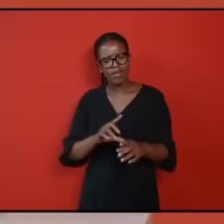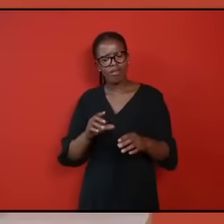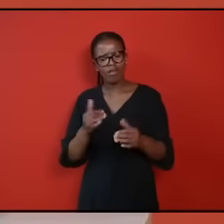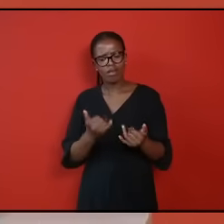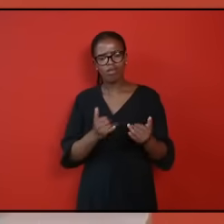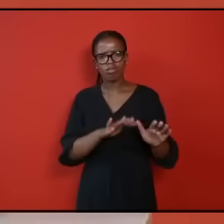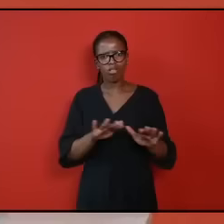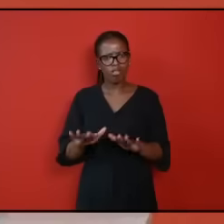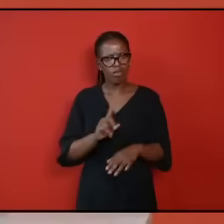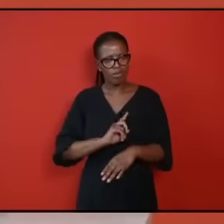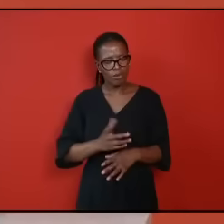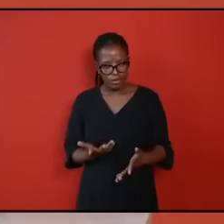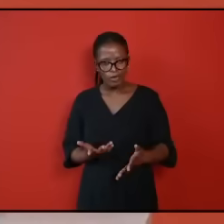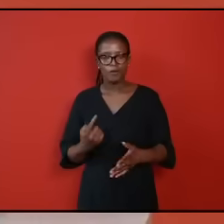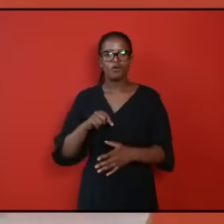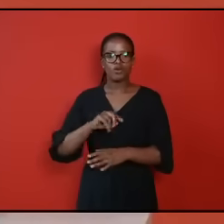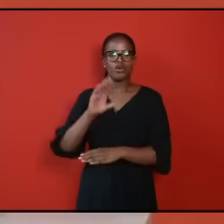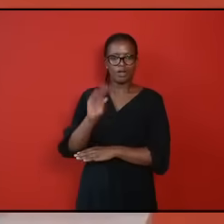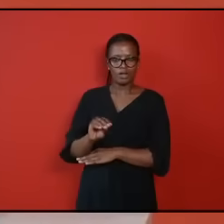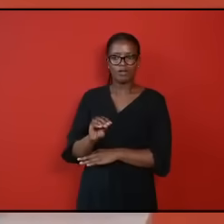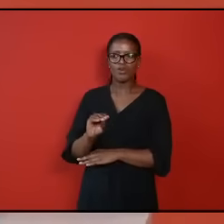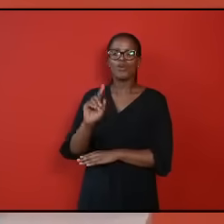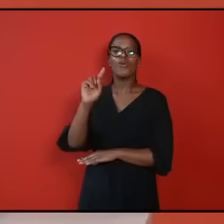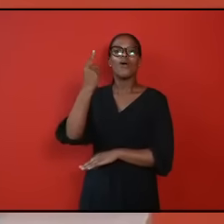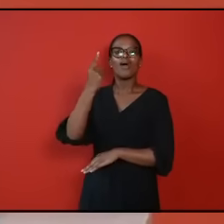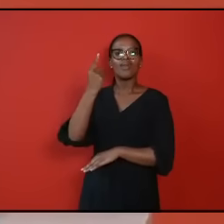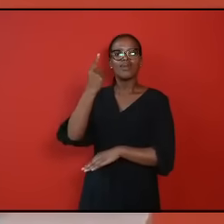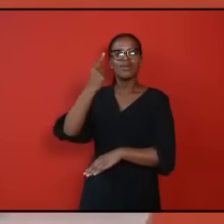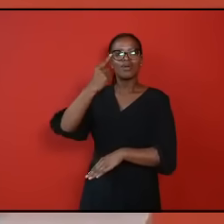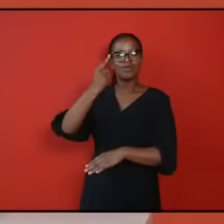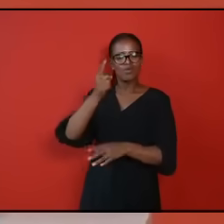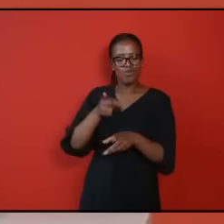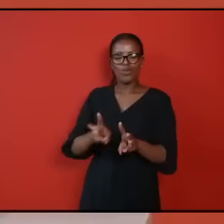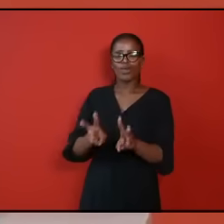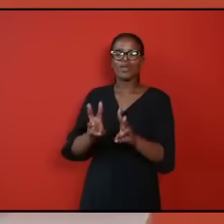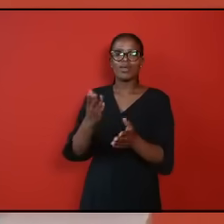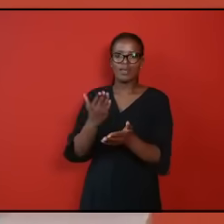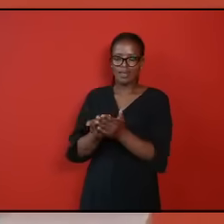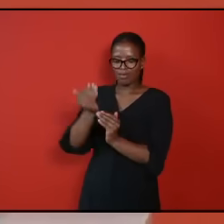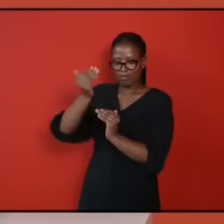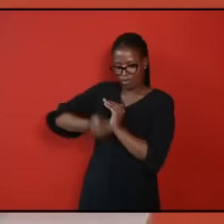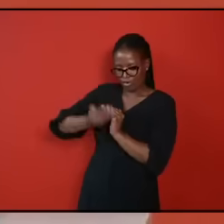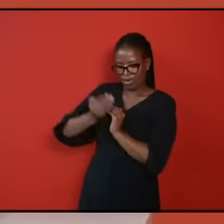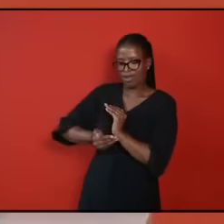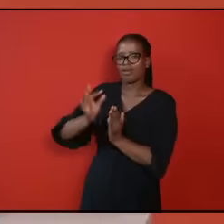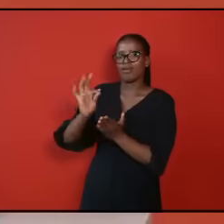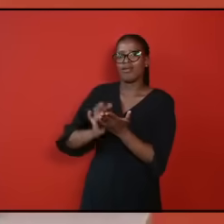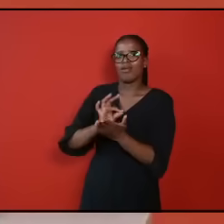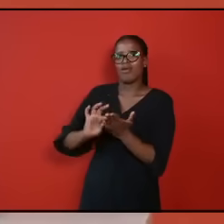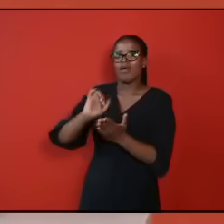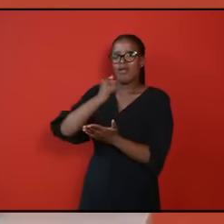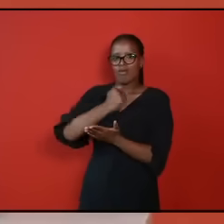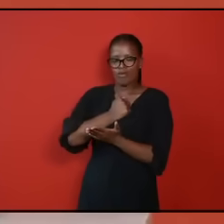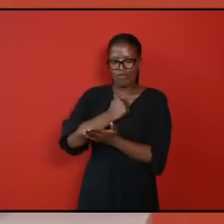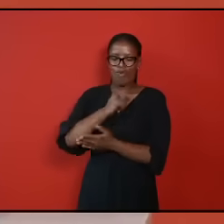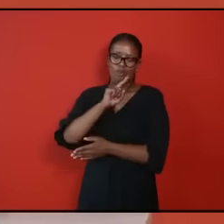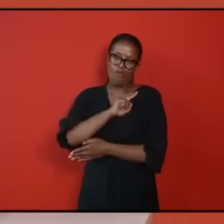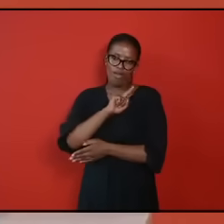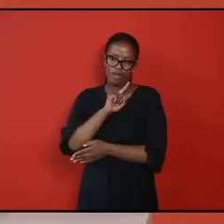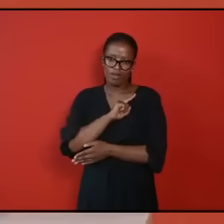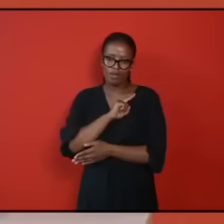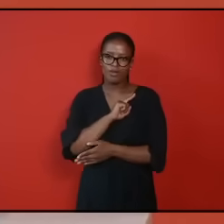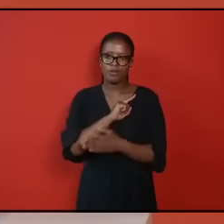So that's the only way we can secure these elections. We are speaking to